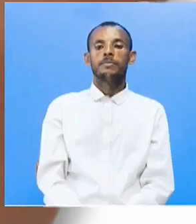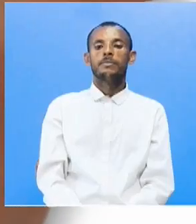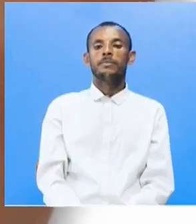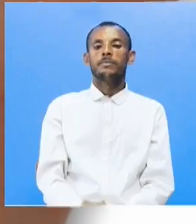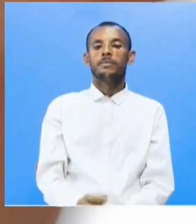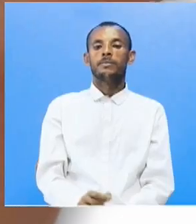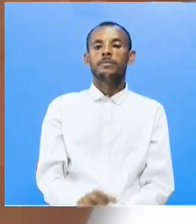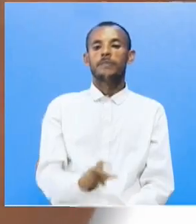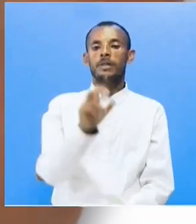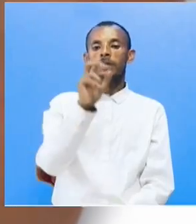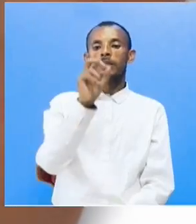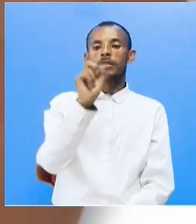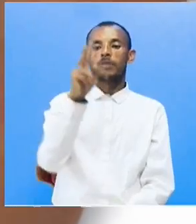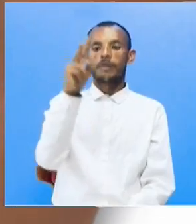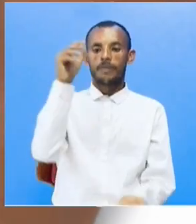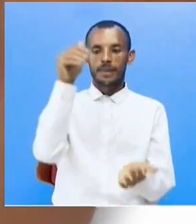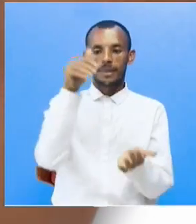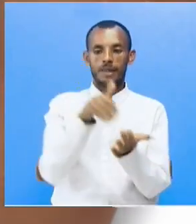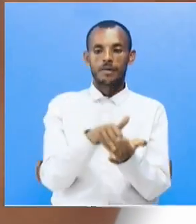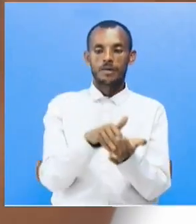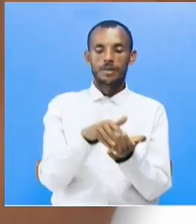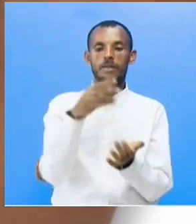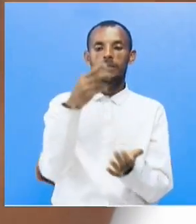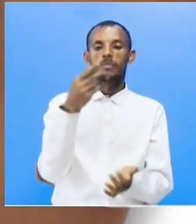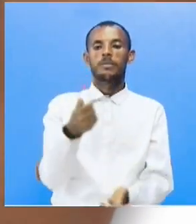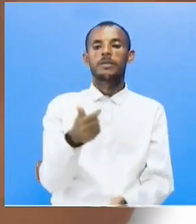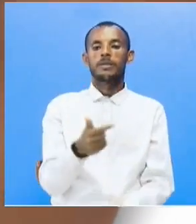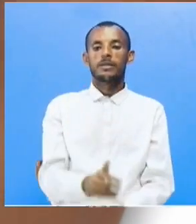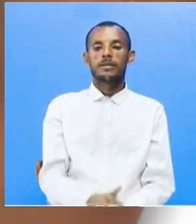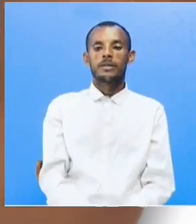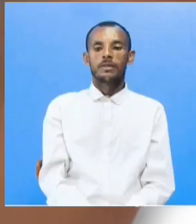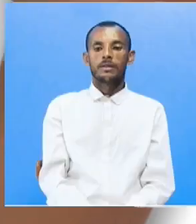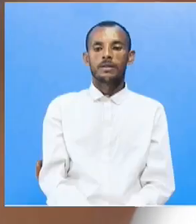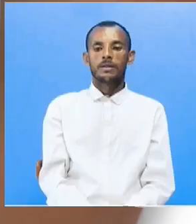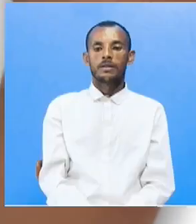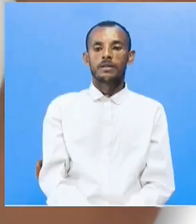was 12,000 birr.